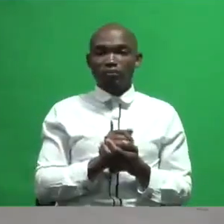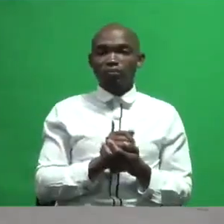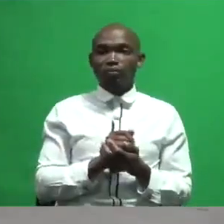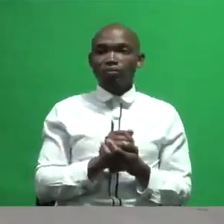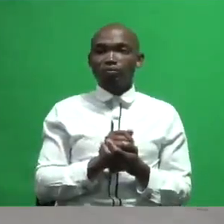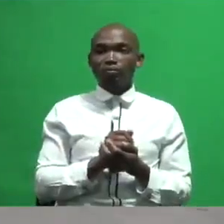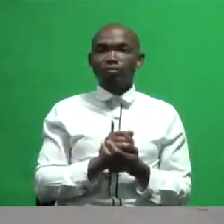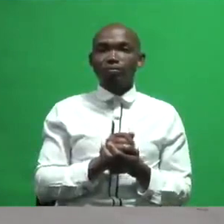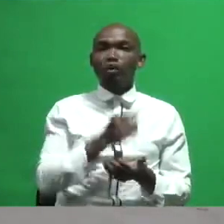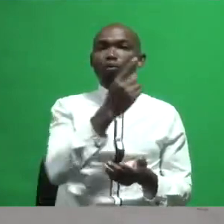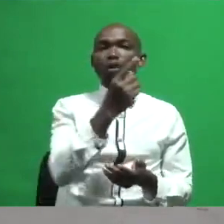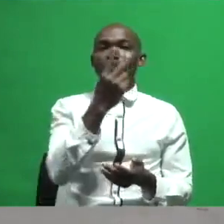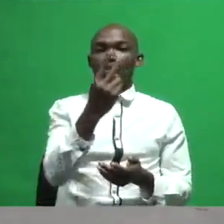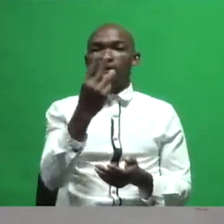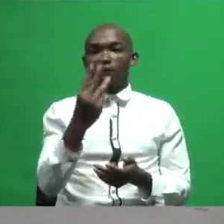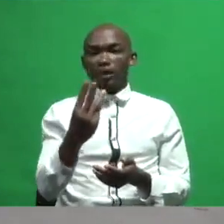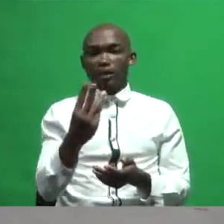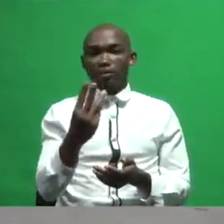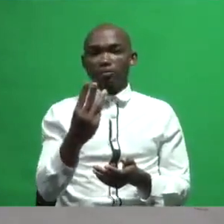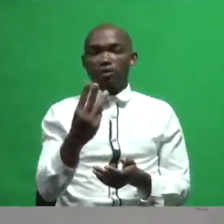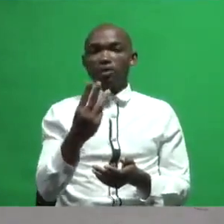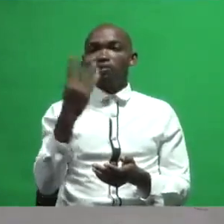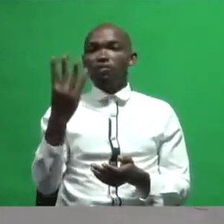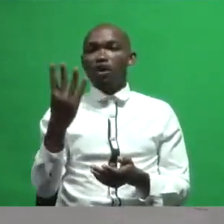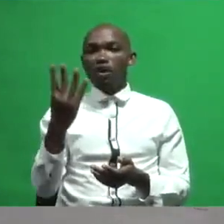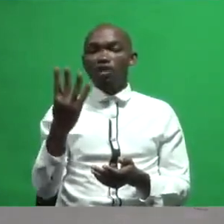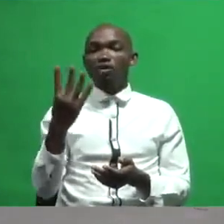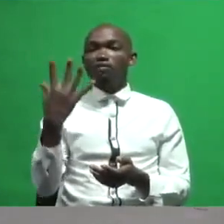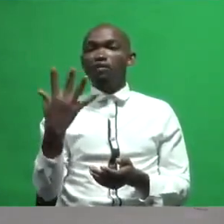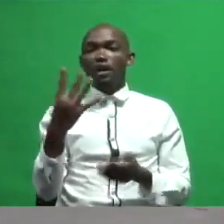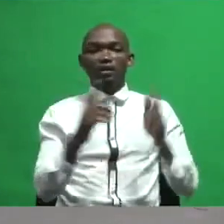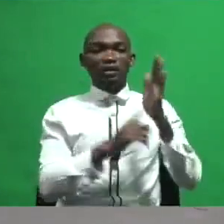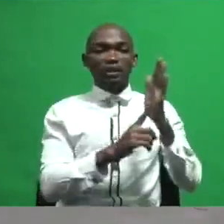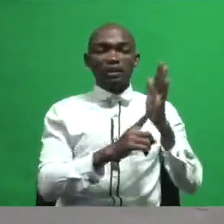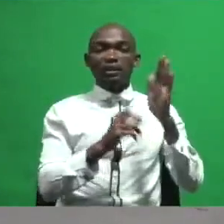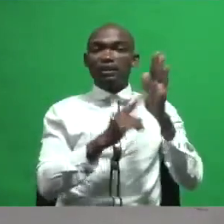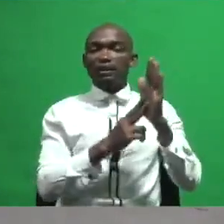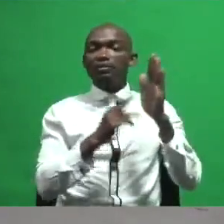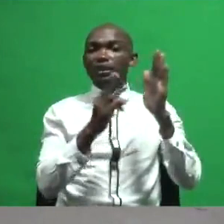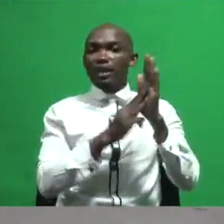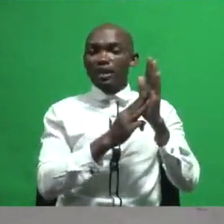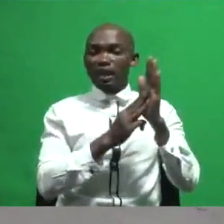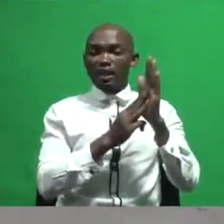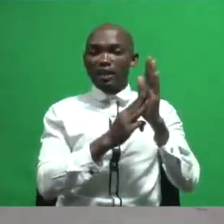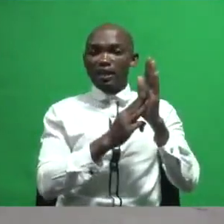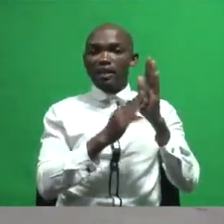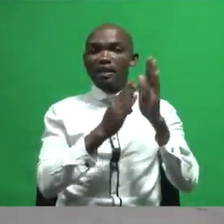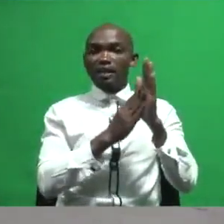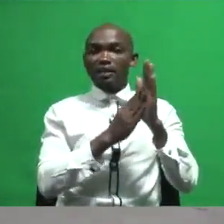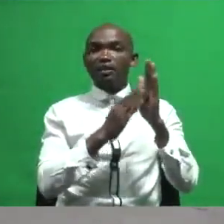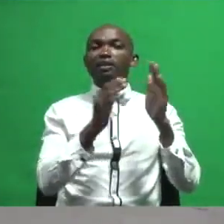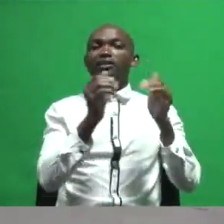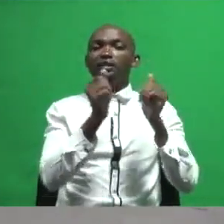hydrogen. Okay? 1, 2, 3, 4, 5, 6, 7, 8,